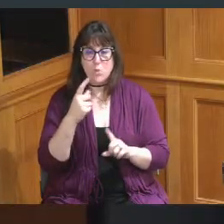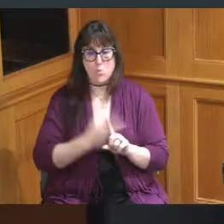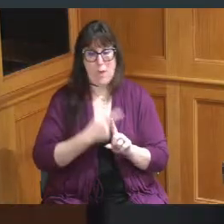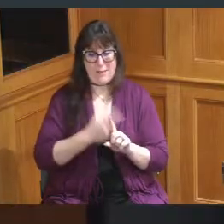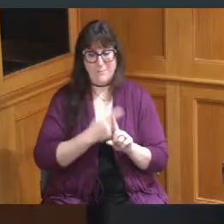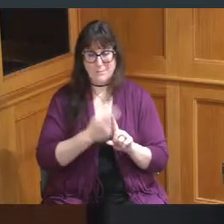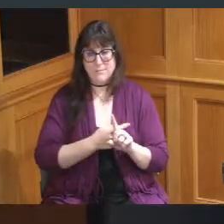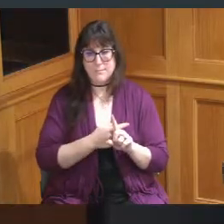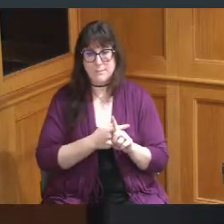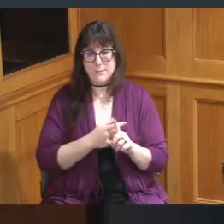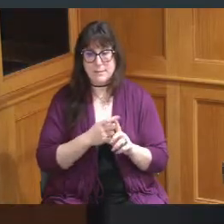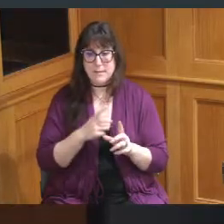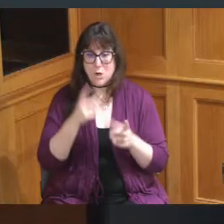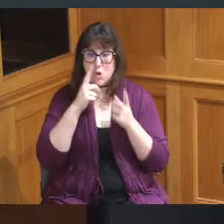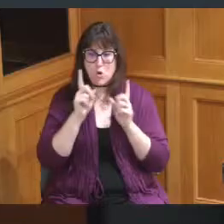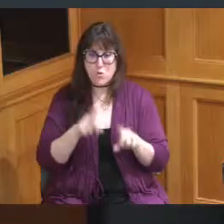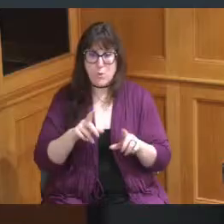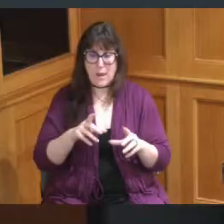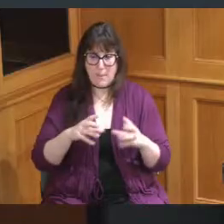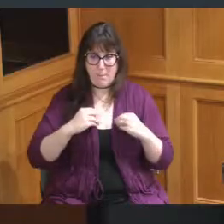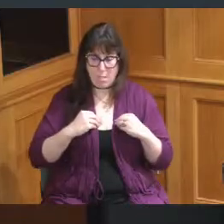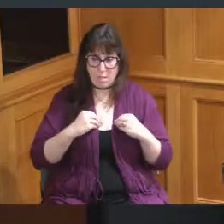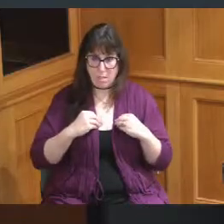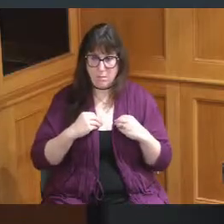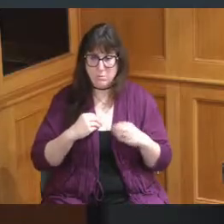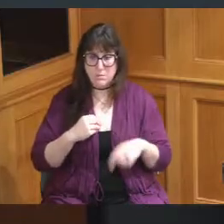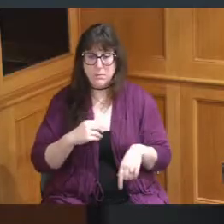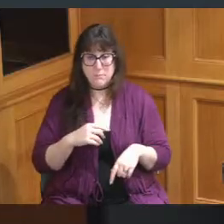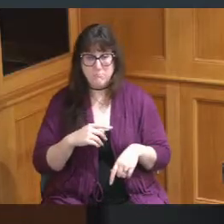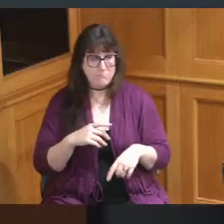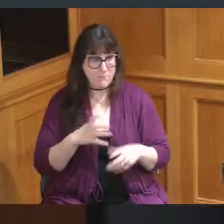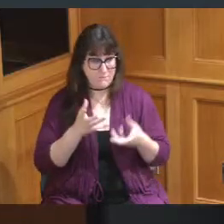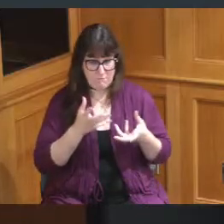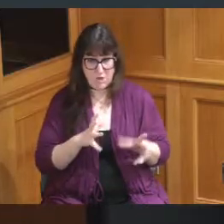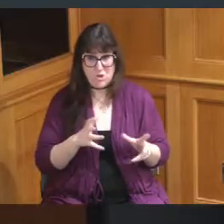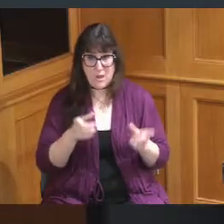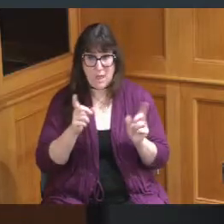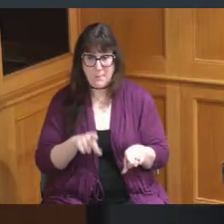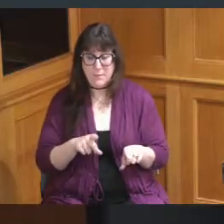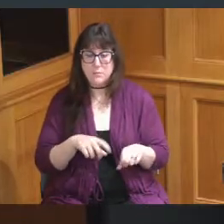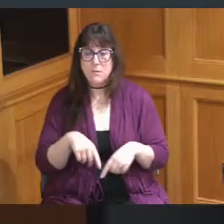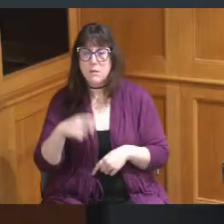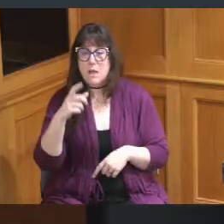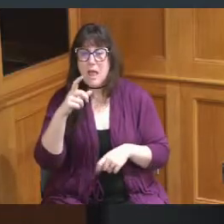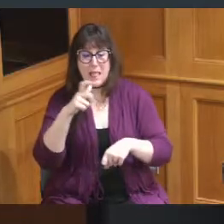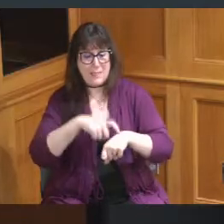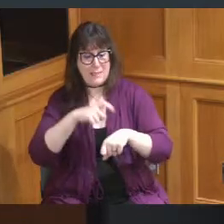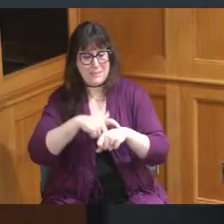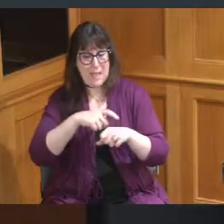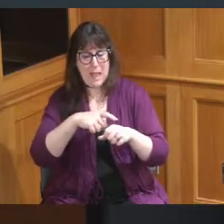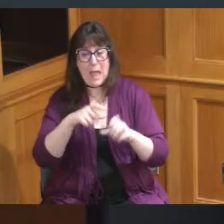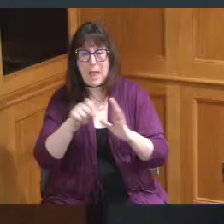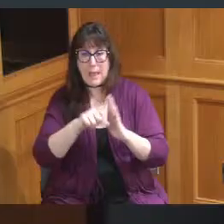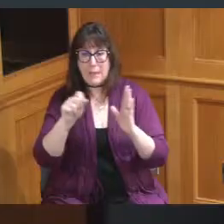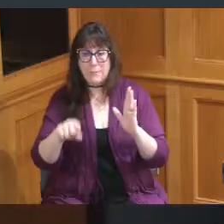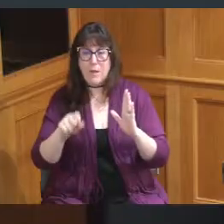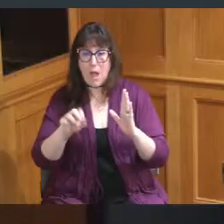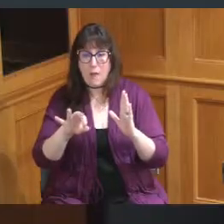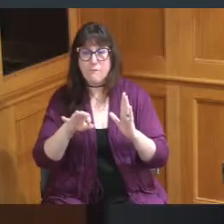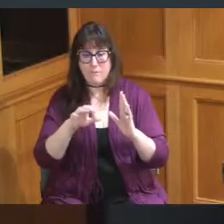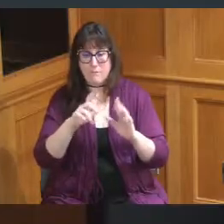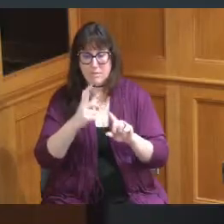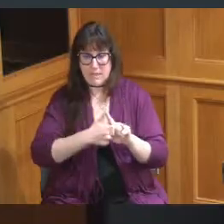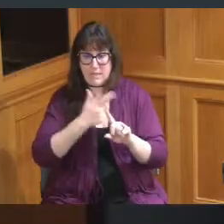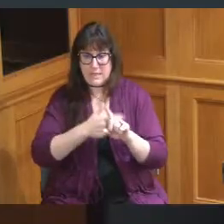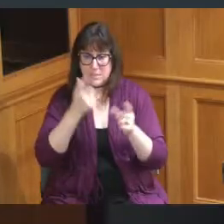that. One thing that I advocated for was an agreement that the term of the lease would be reasonable as we provide capital investments. And when